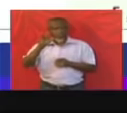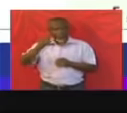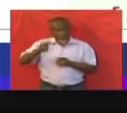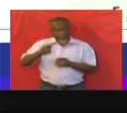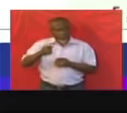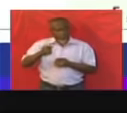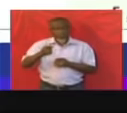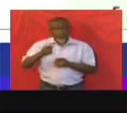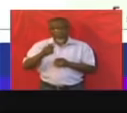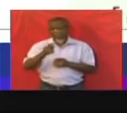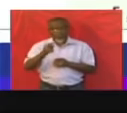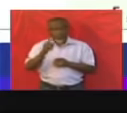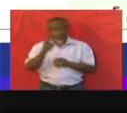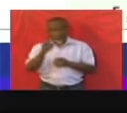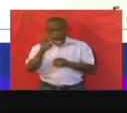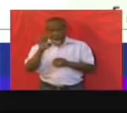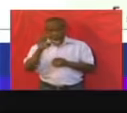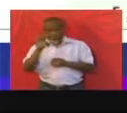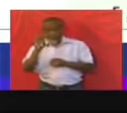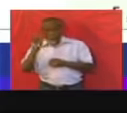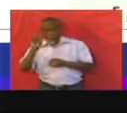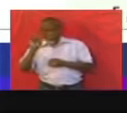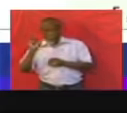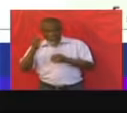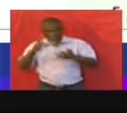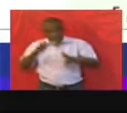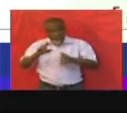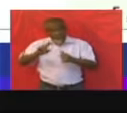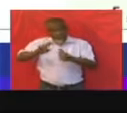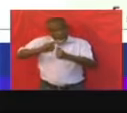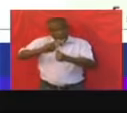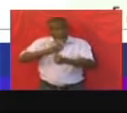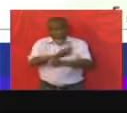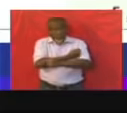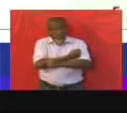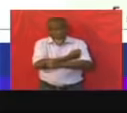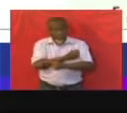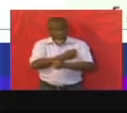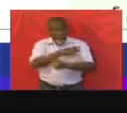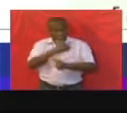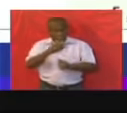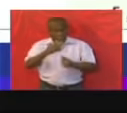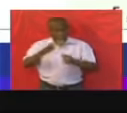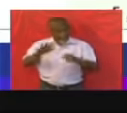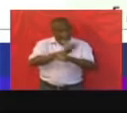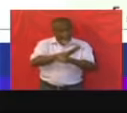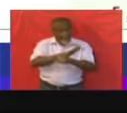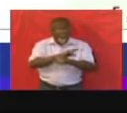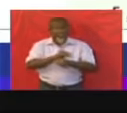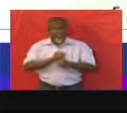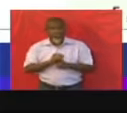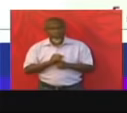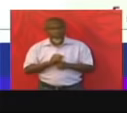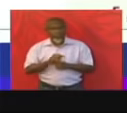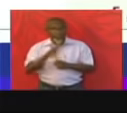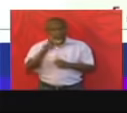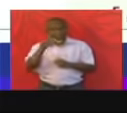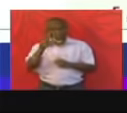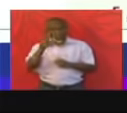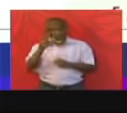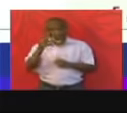483,269 individuals who received at least a first dose, and individuals fully vaccinated comprise